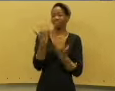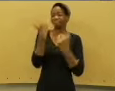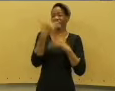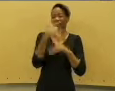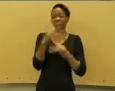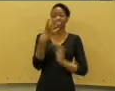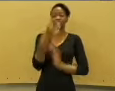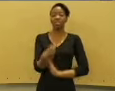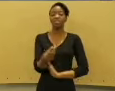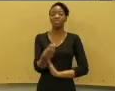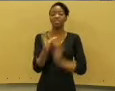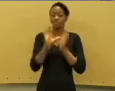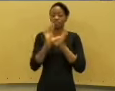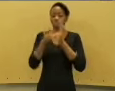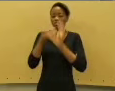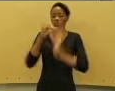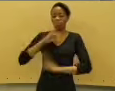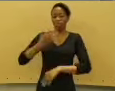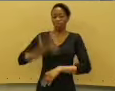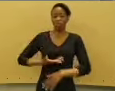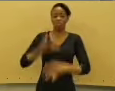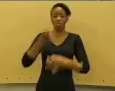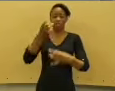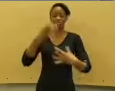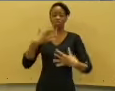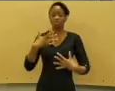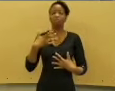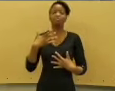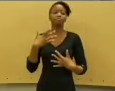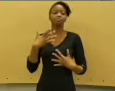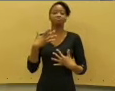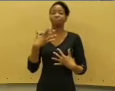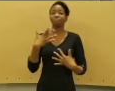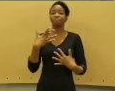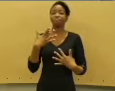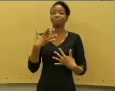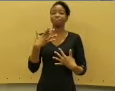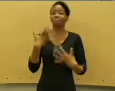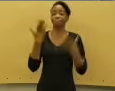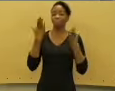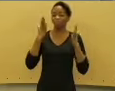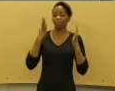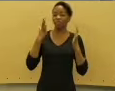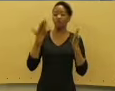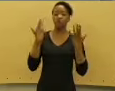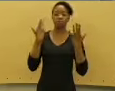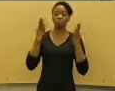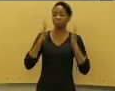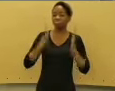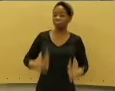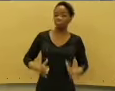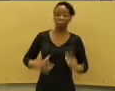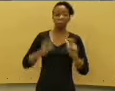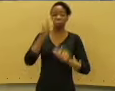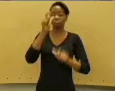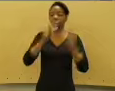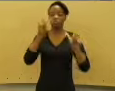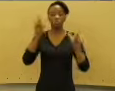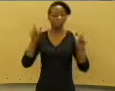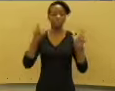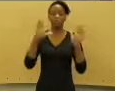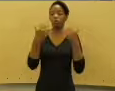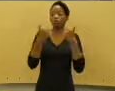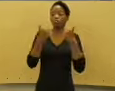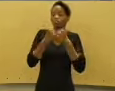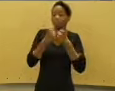sexuality as disabled women, we were told about how to please our able-bodied partners and how to make sure that we're